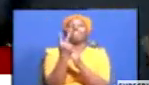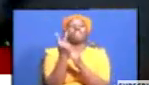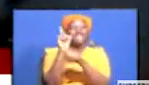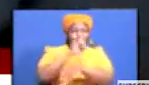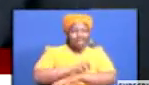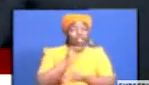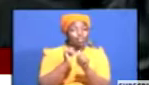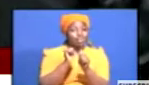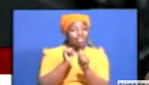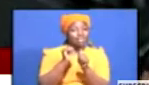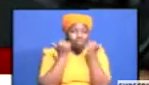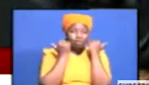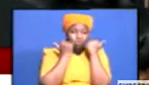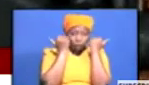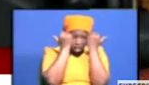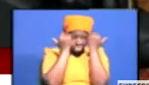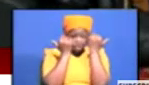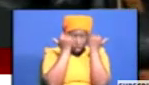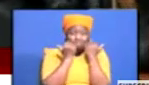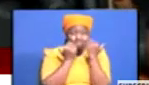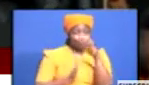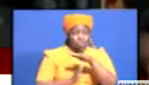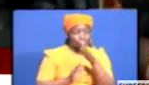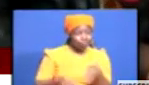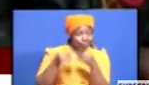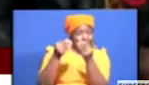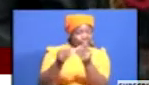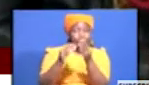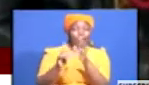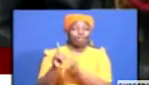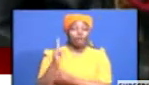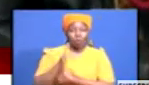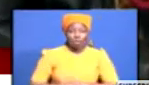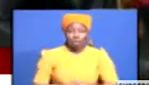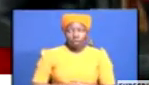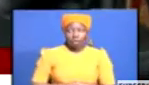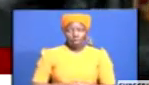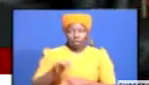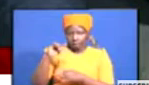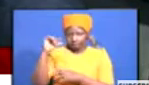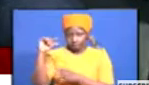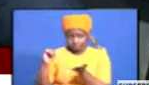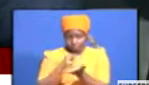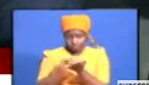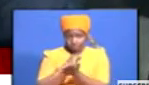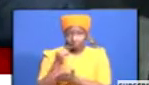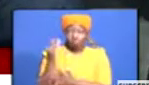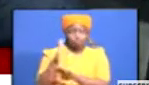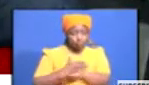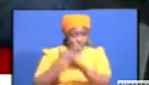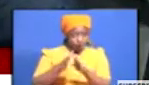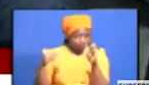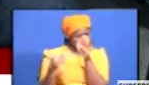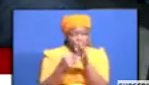Supreme Court by the law. Gospel musician cum politician Reuben Kigame was barred from contesting for the top seat,